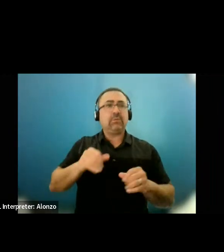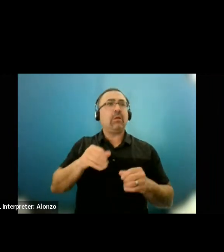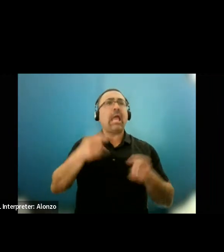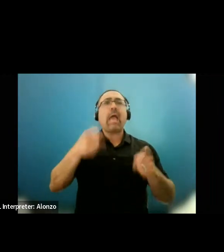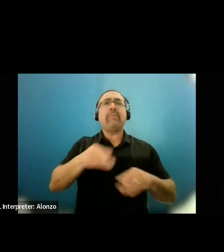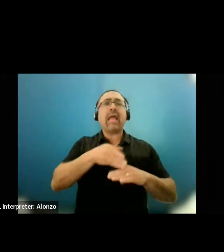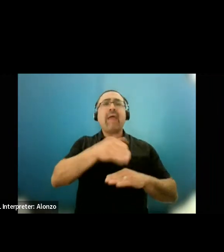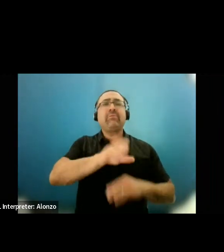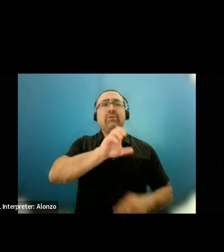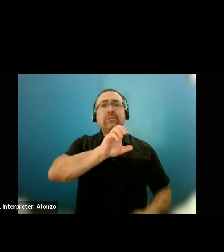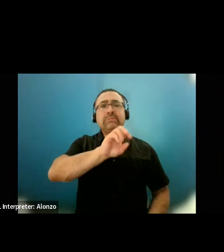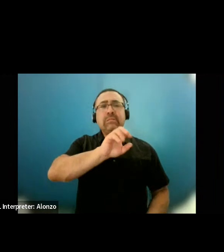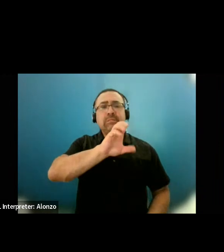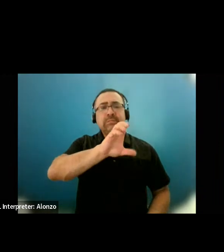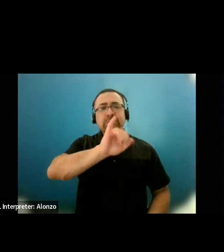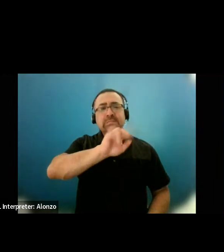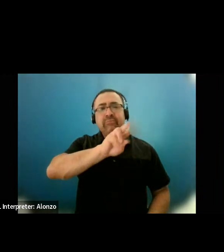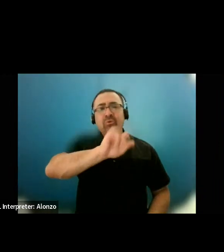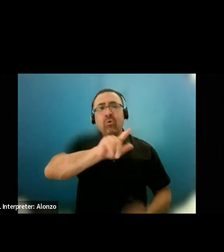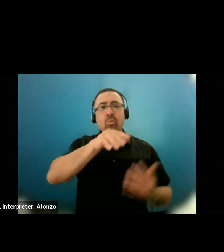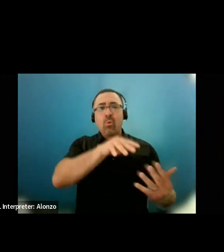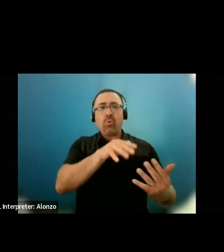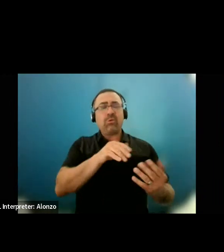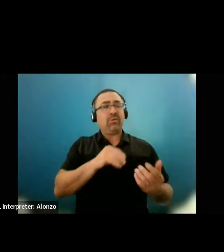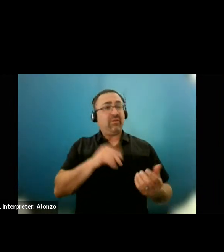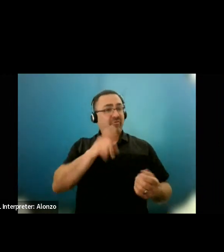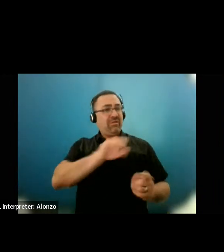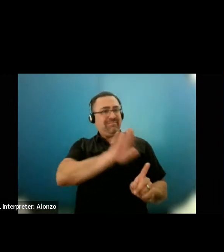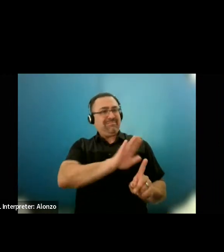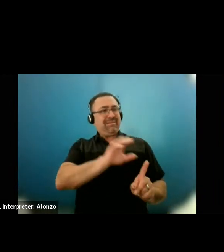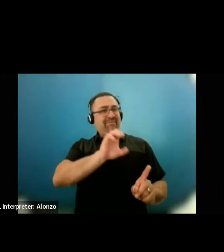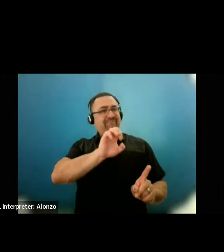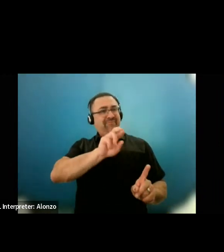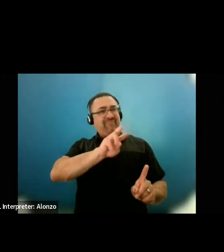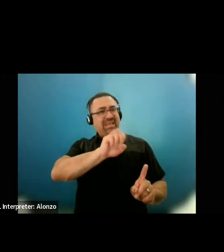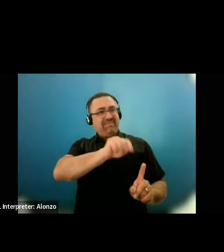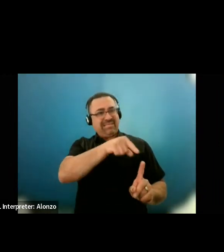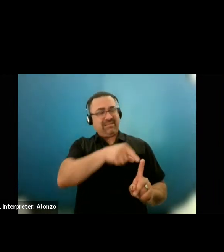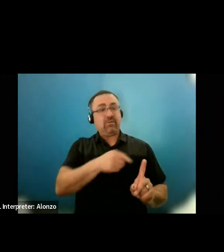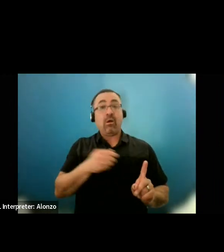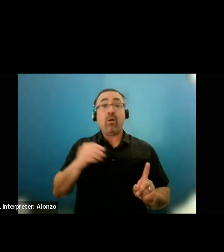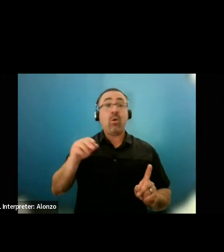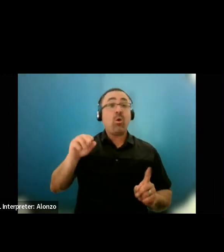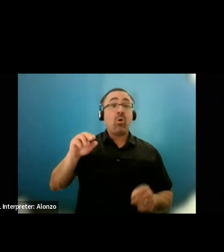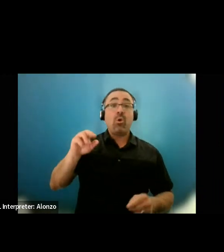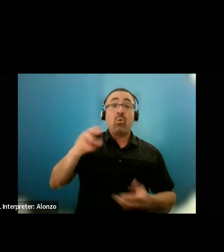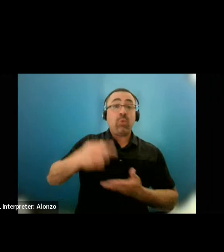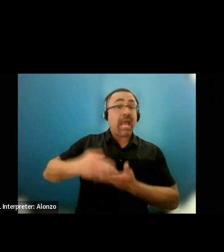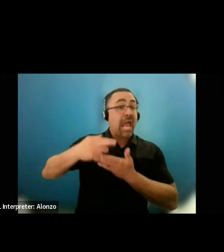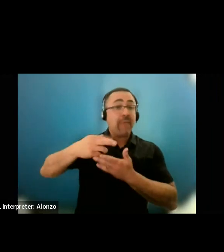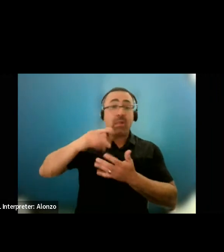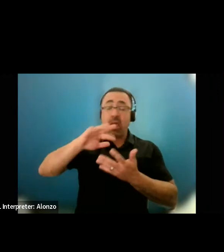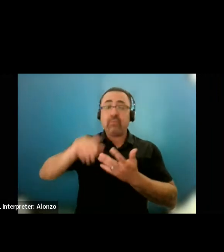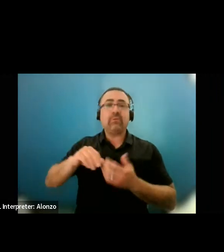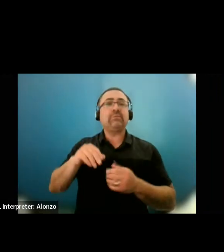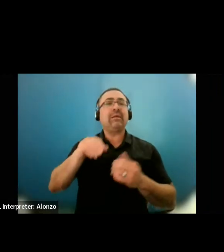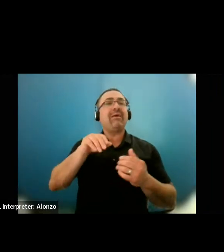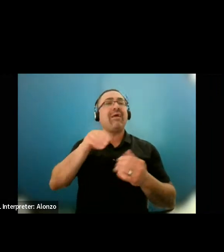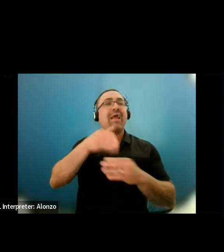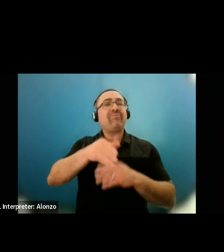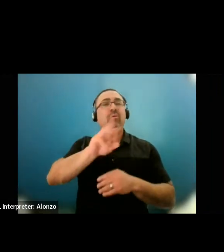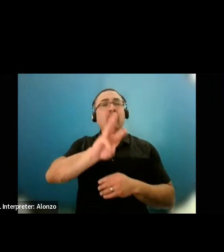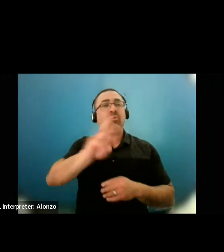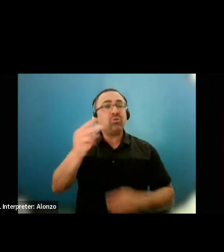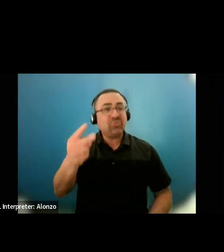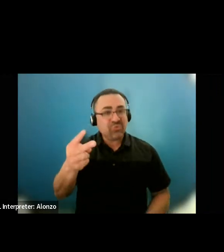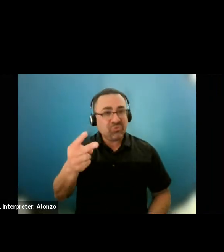War, and it was for Civil War veterans. When we talk about big changes in rehabilitation and those laws, it came after World War II.